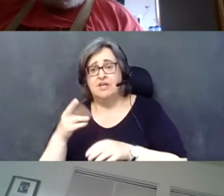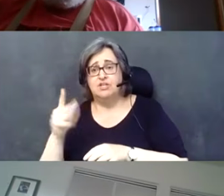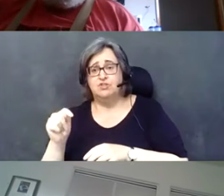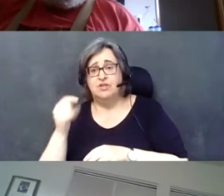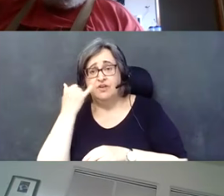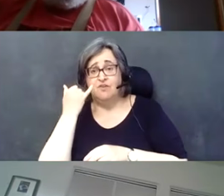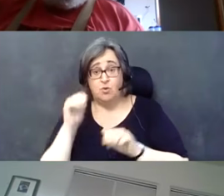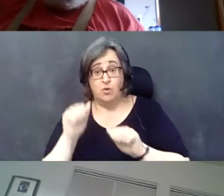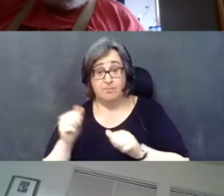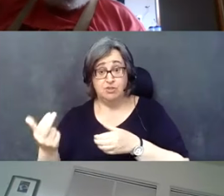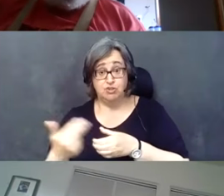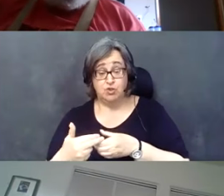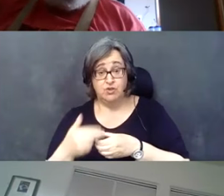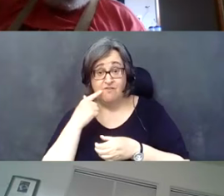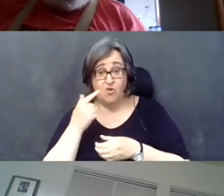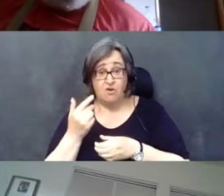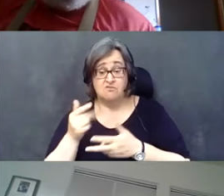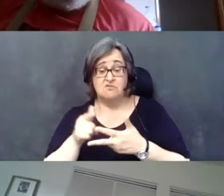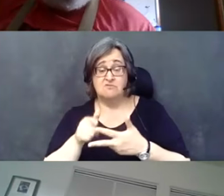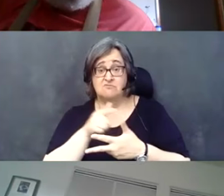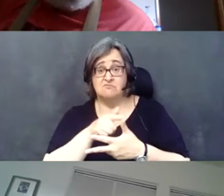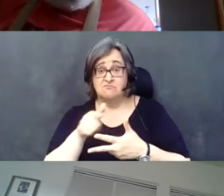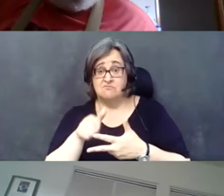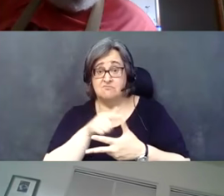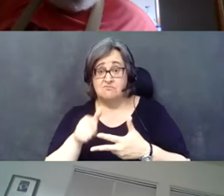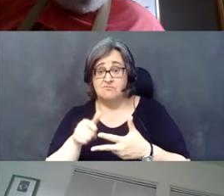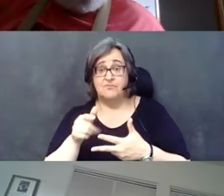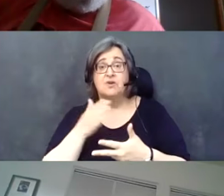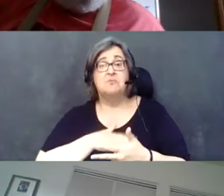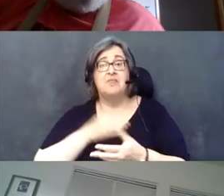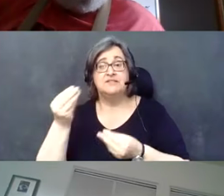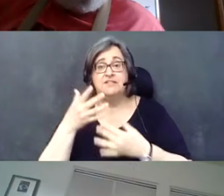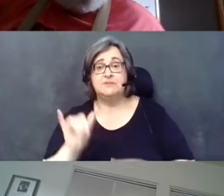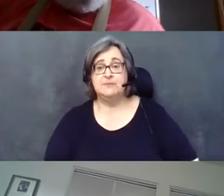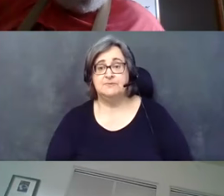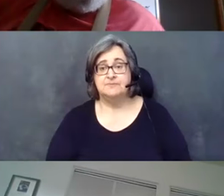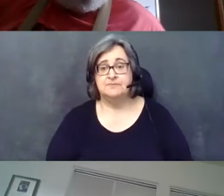whether you were able to join us for earlier webinars in this series, please let us know there.